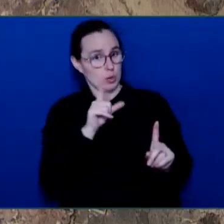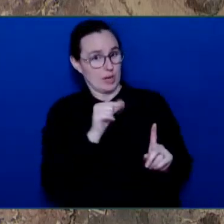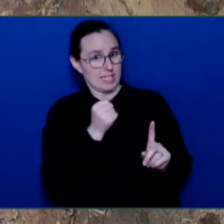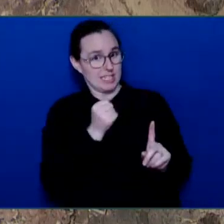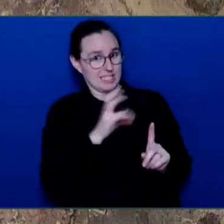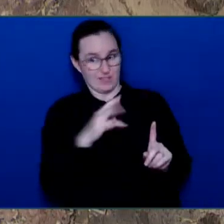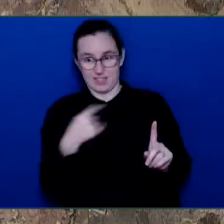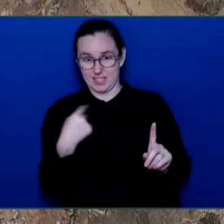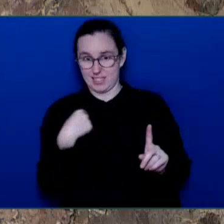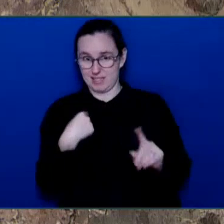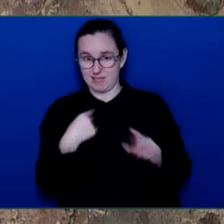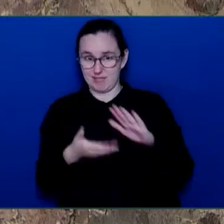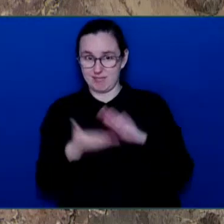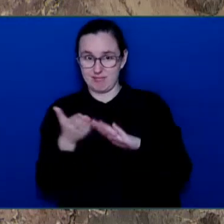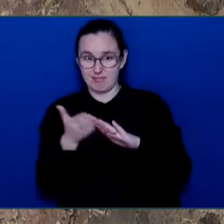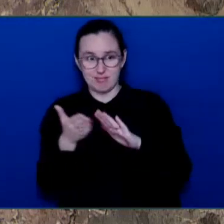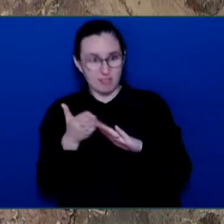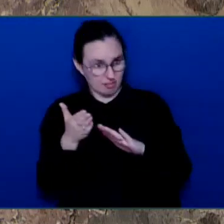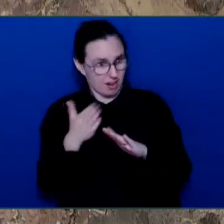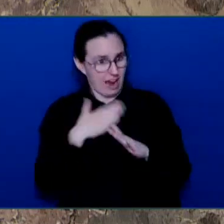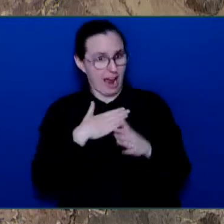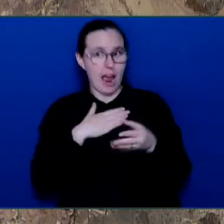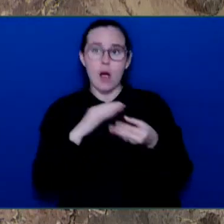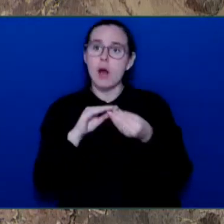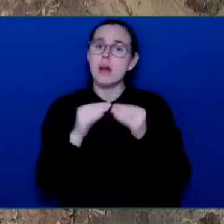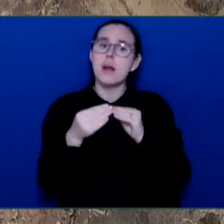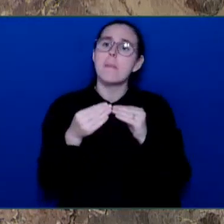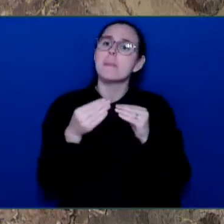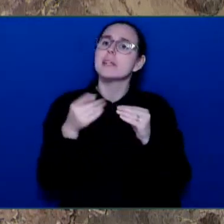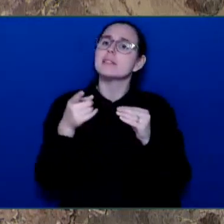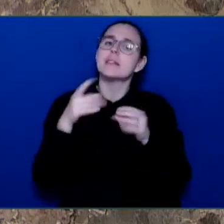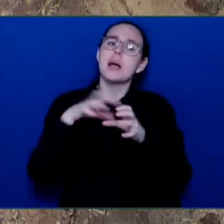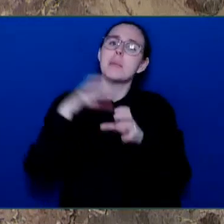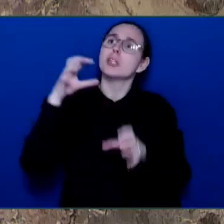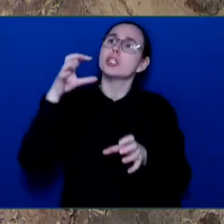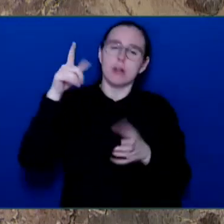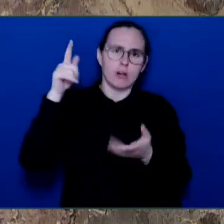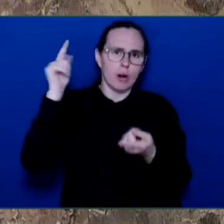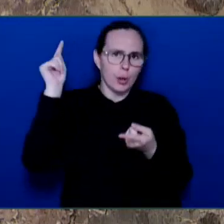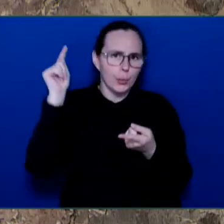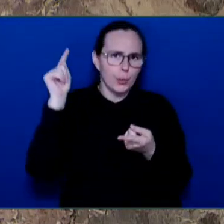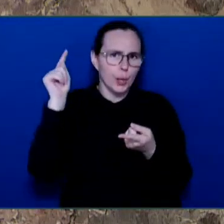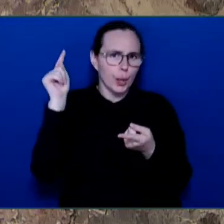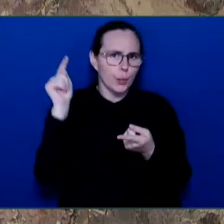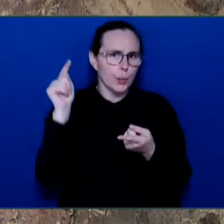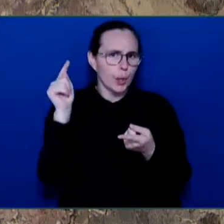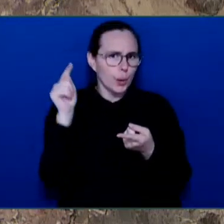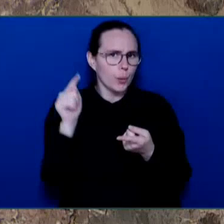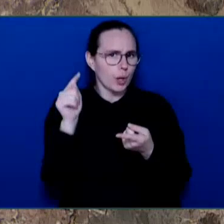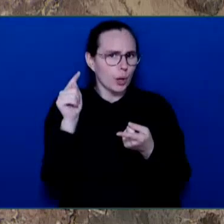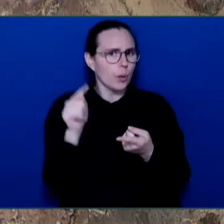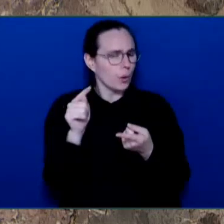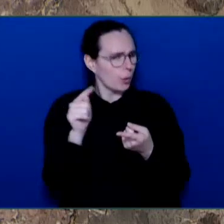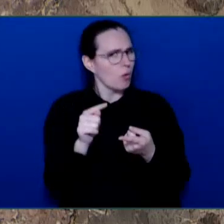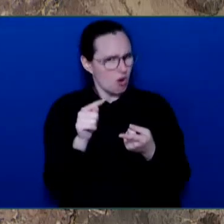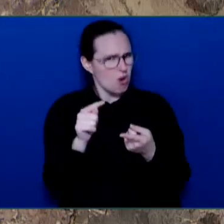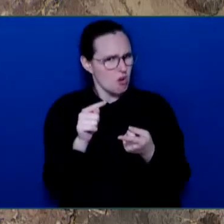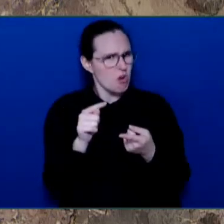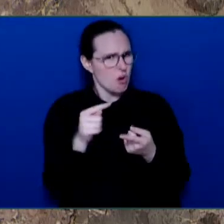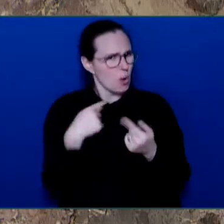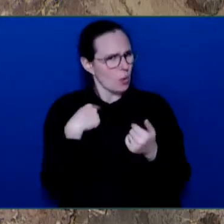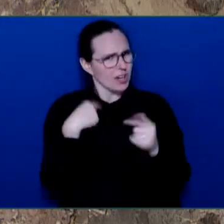basis. We're staying the course because climate action is important to British Columbia, both for our security